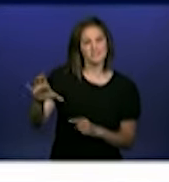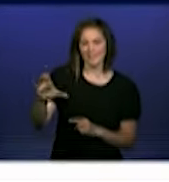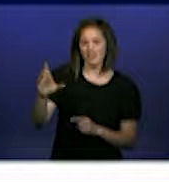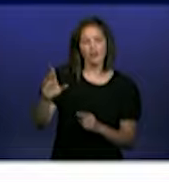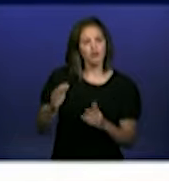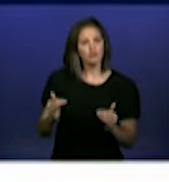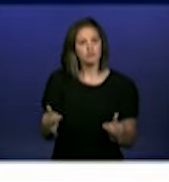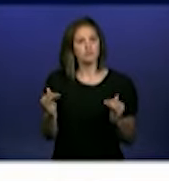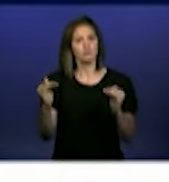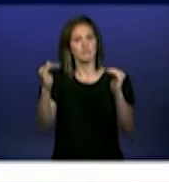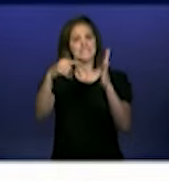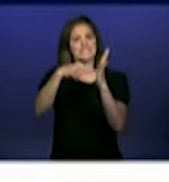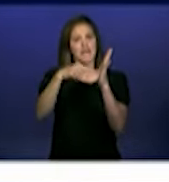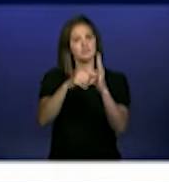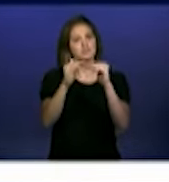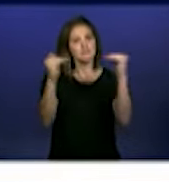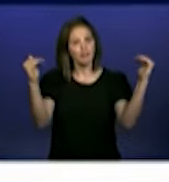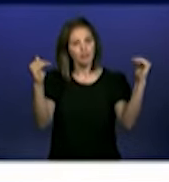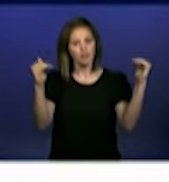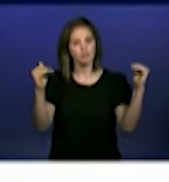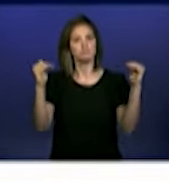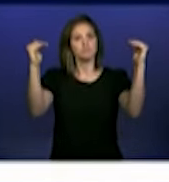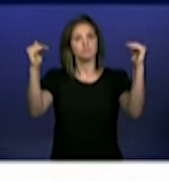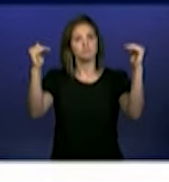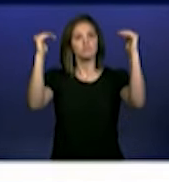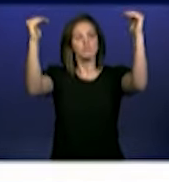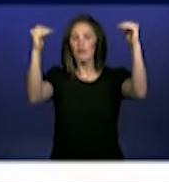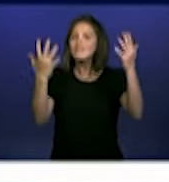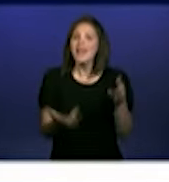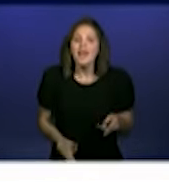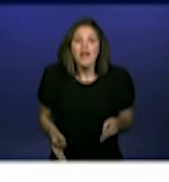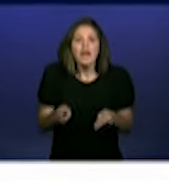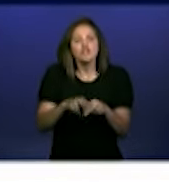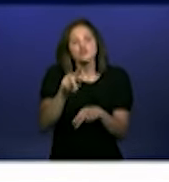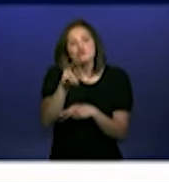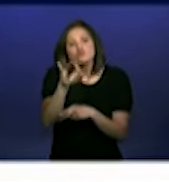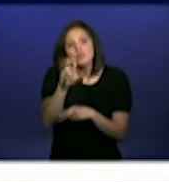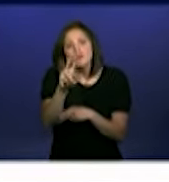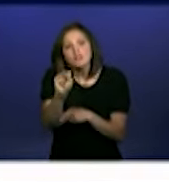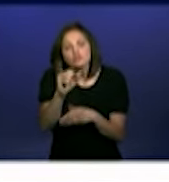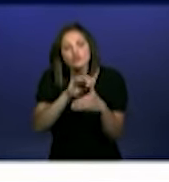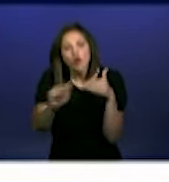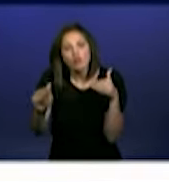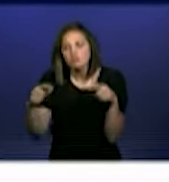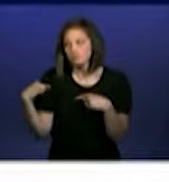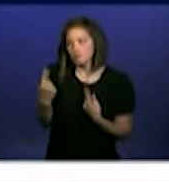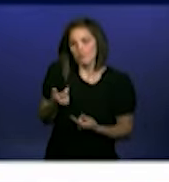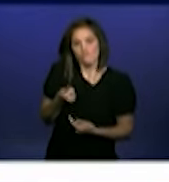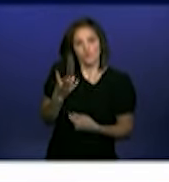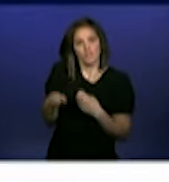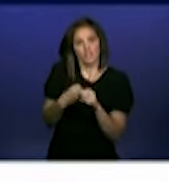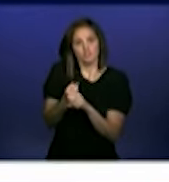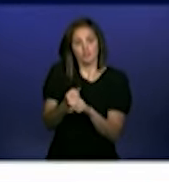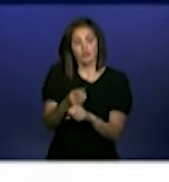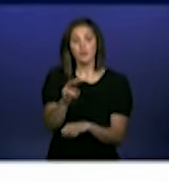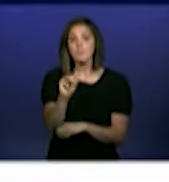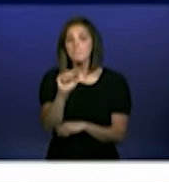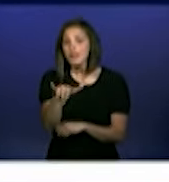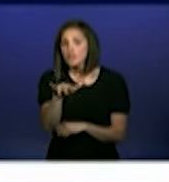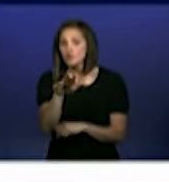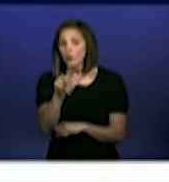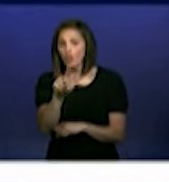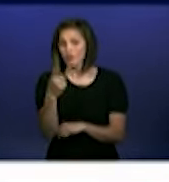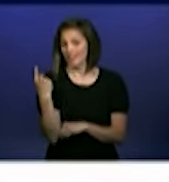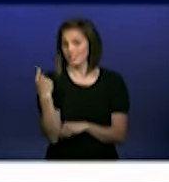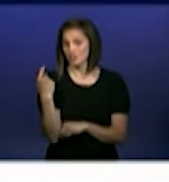voted trillions and trillions. They've added trillions of dollars to the debt just in the last few years. When I launched my candidacy May 23rd of last year, we were